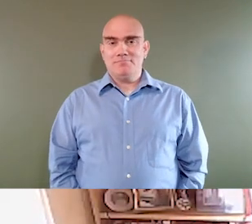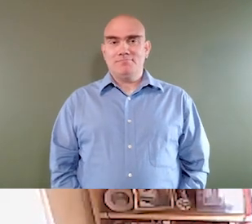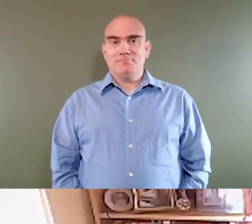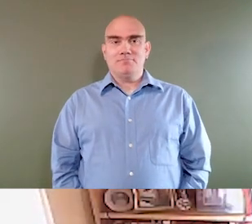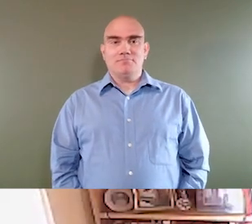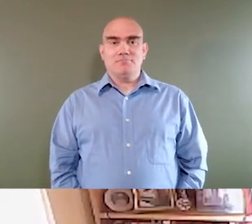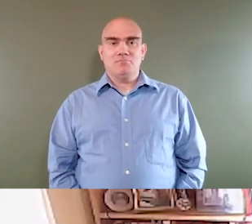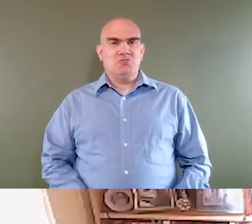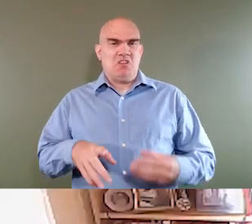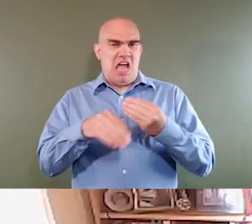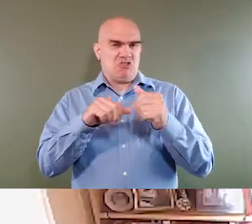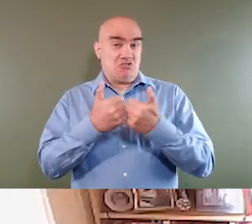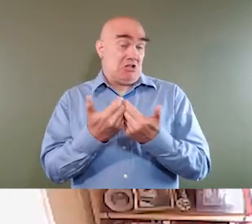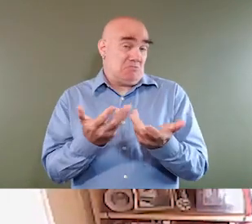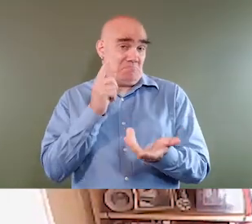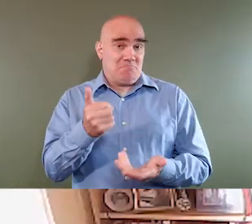Just an added challenge.